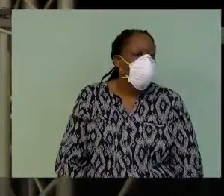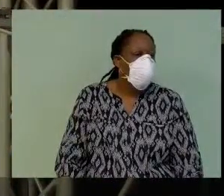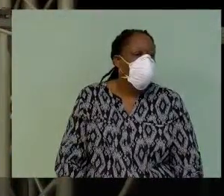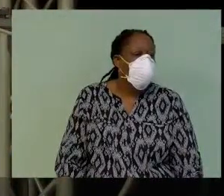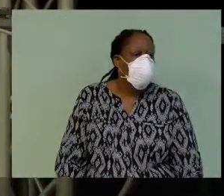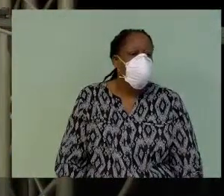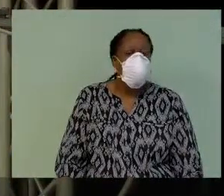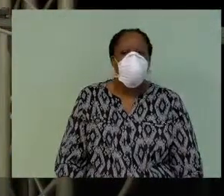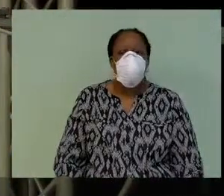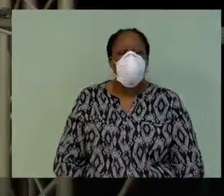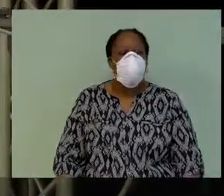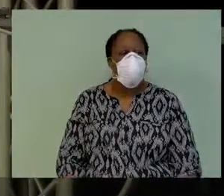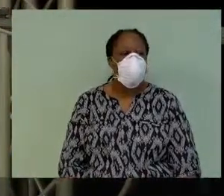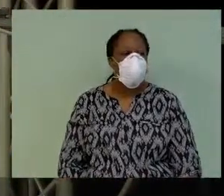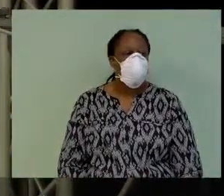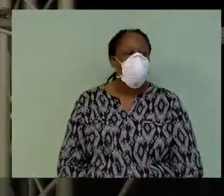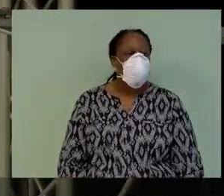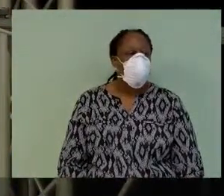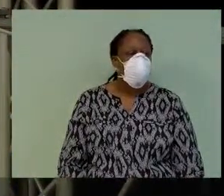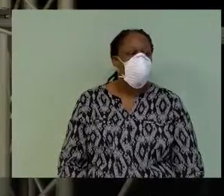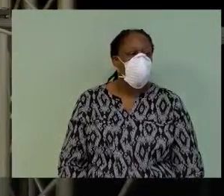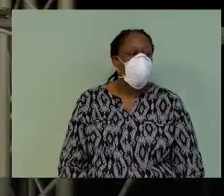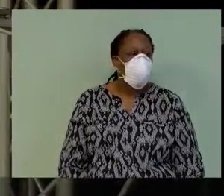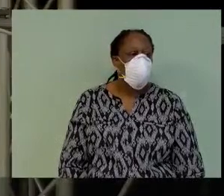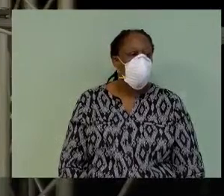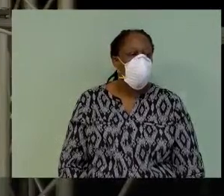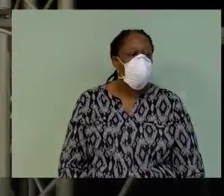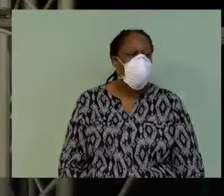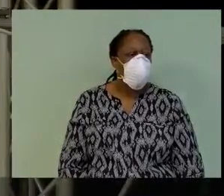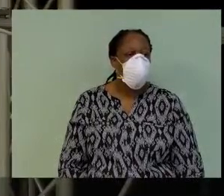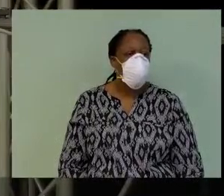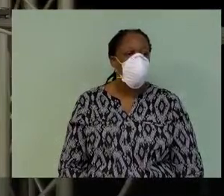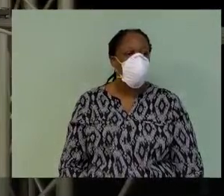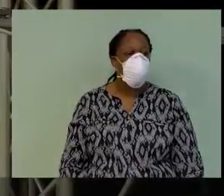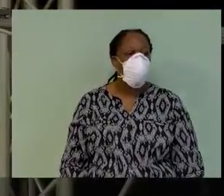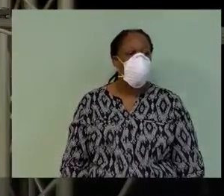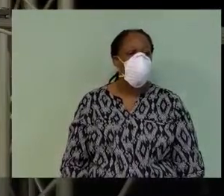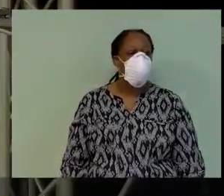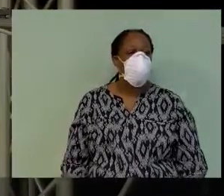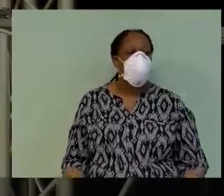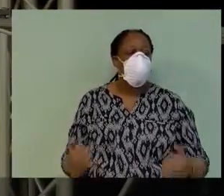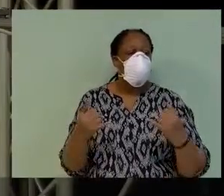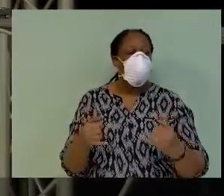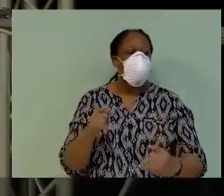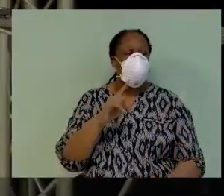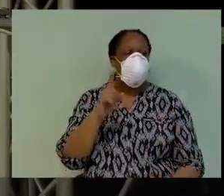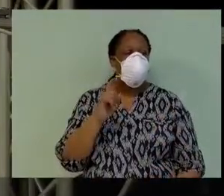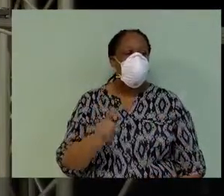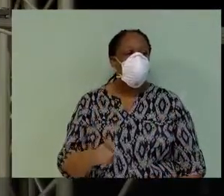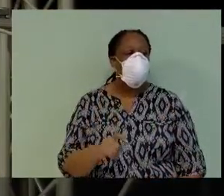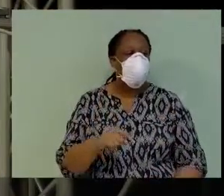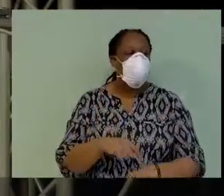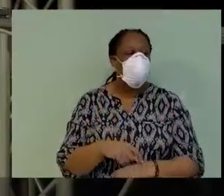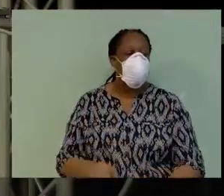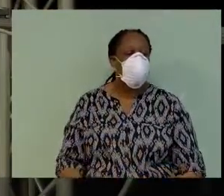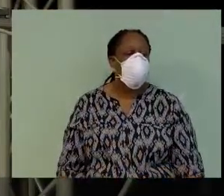Thank you very much, Mr. Samuel. And we have now come to the question and